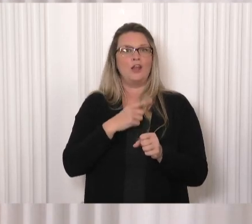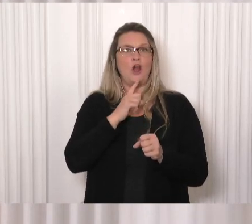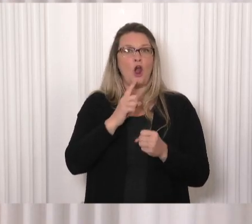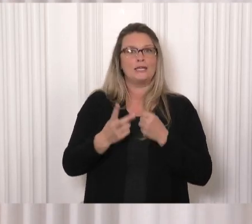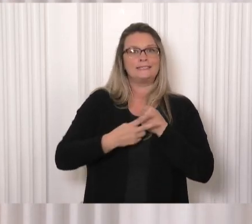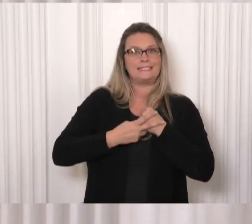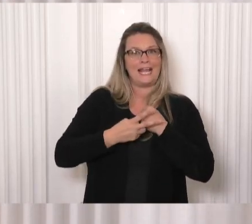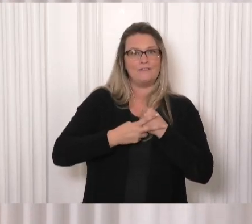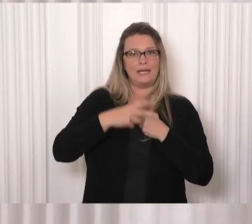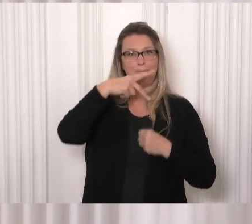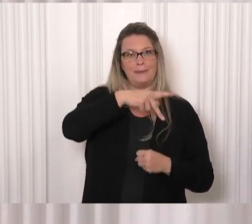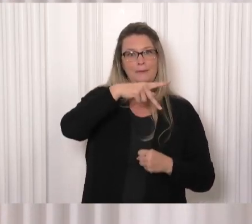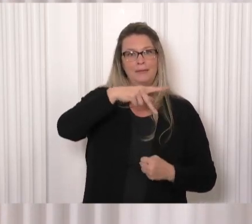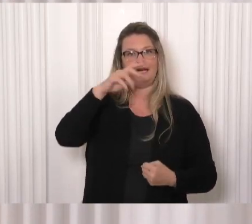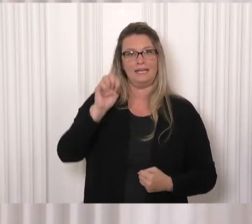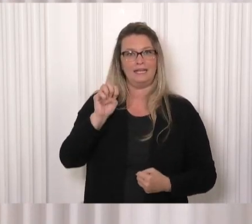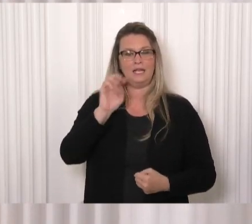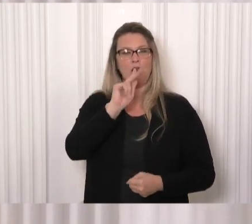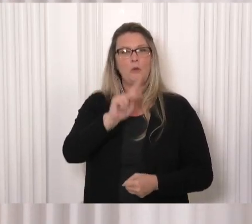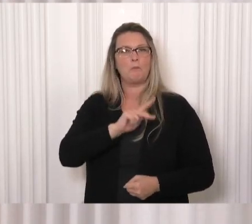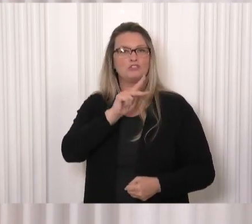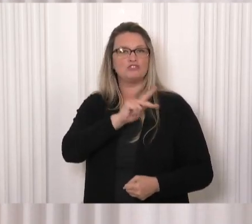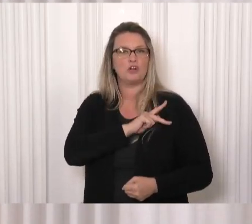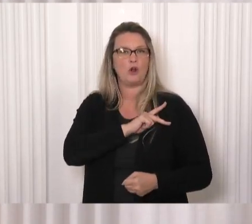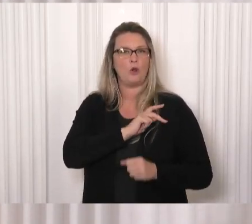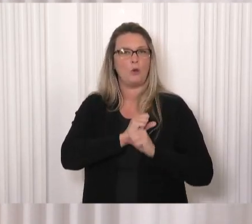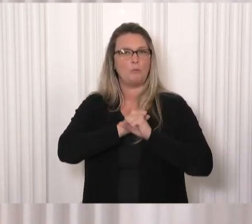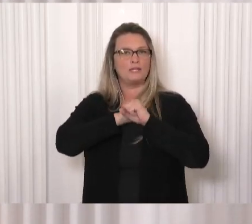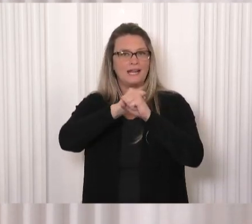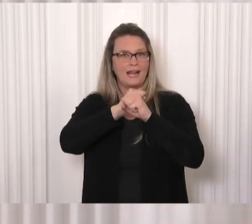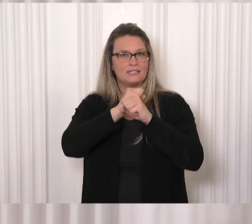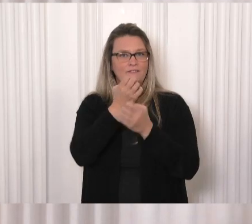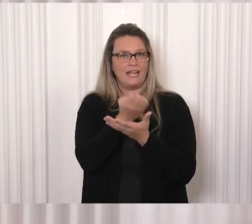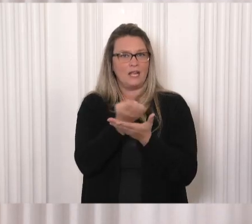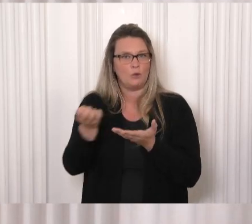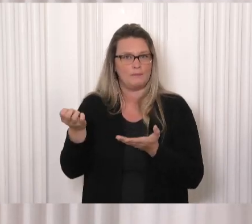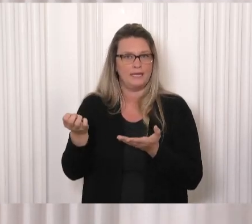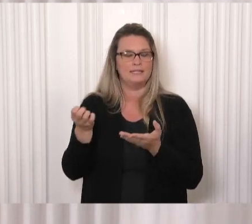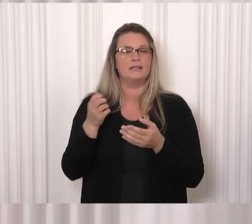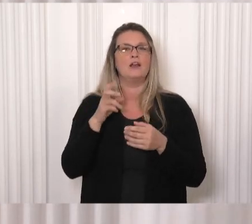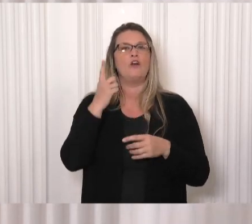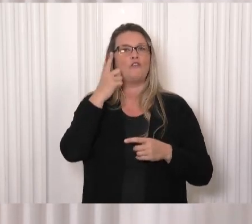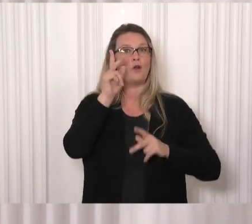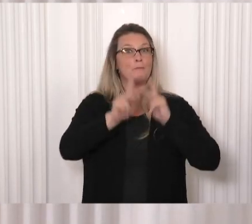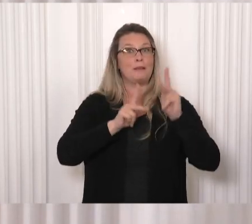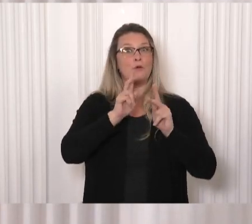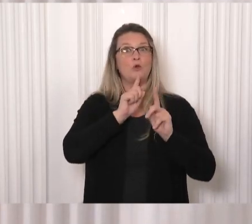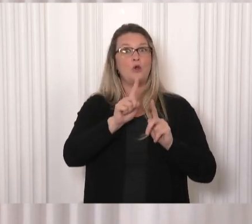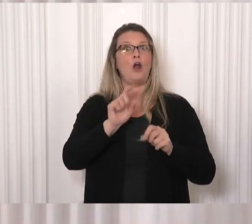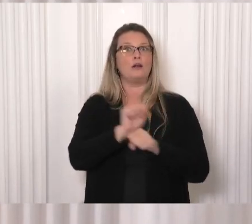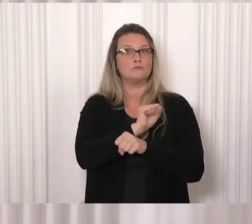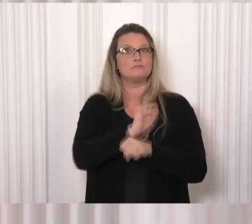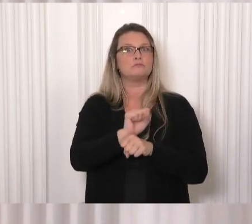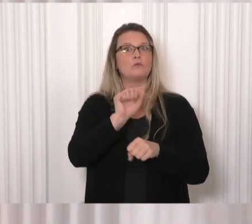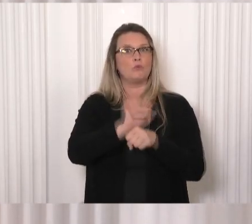is necessary for our frontline workers and for people that will be in hospitals to work. So those